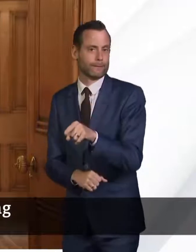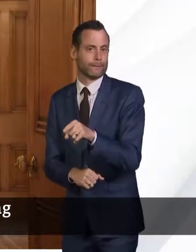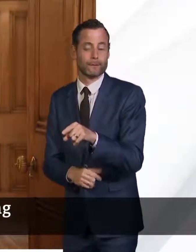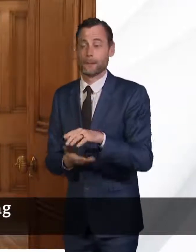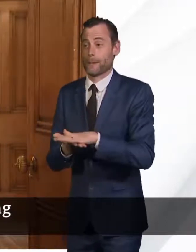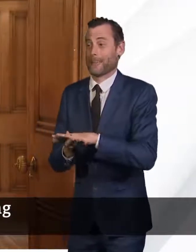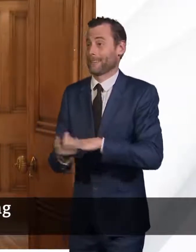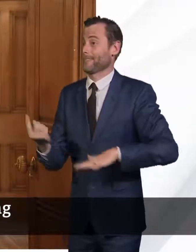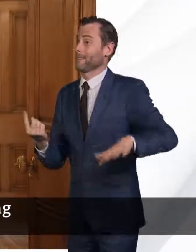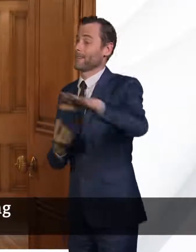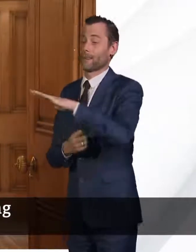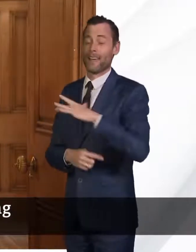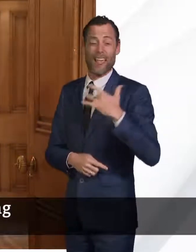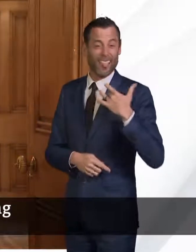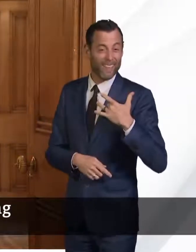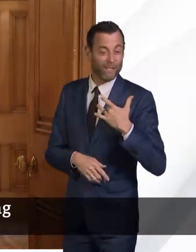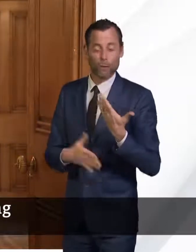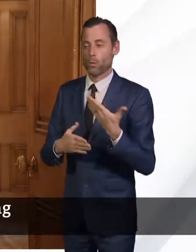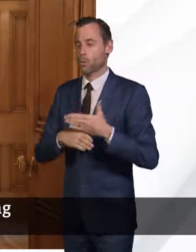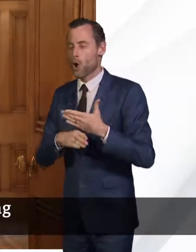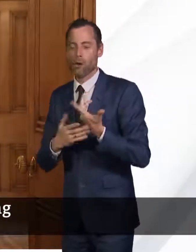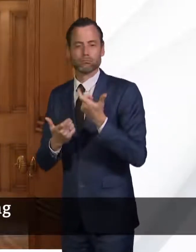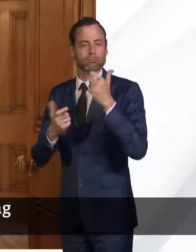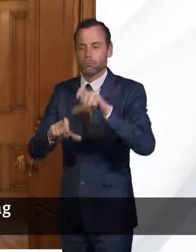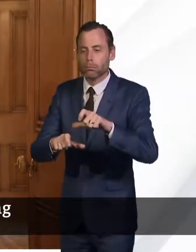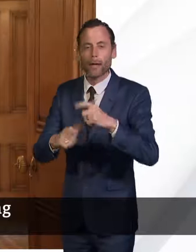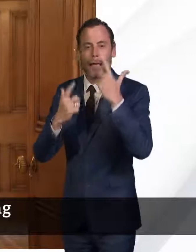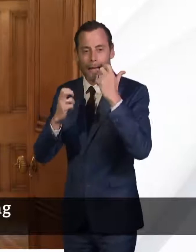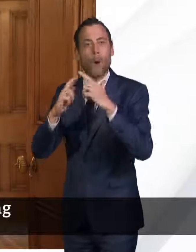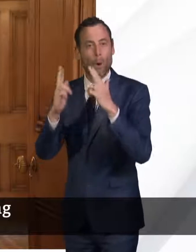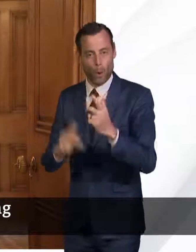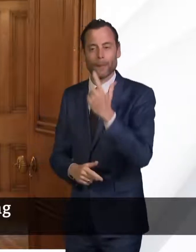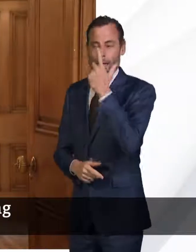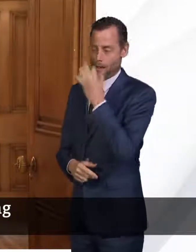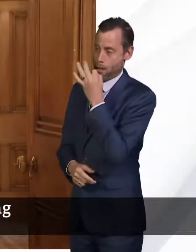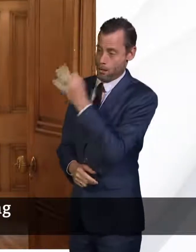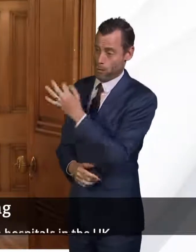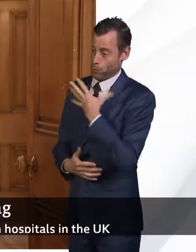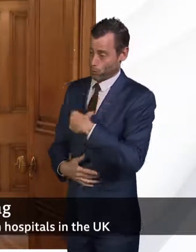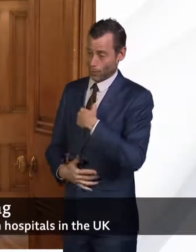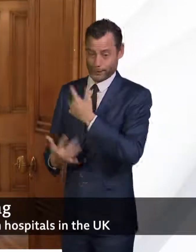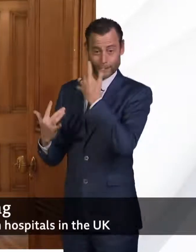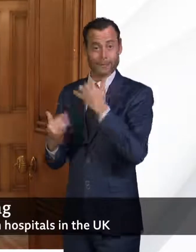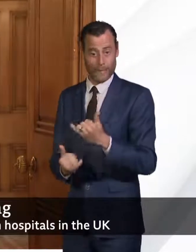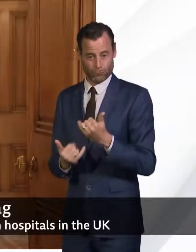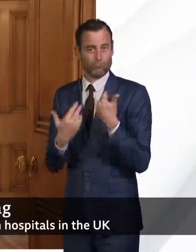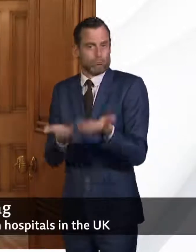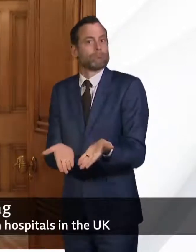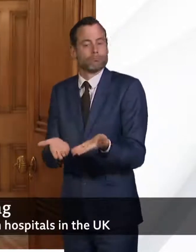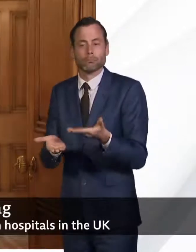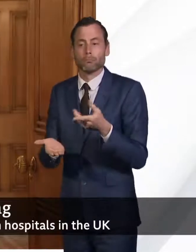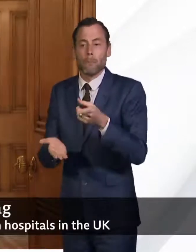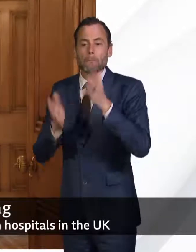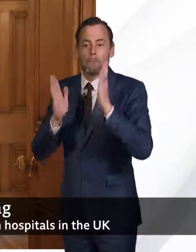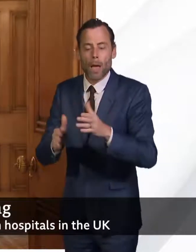living in a care home will be able to get access to a test, whether they have symptoms or not. I'm determined